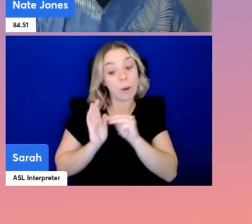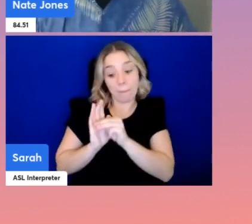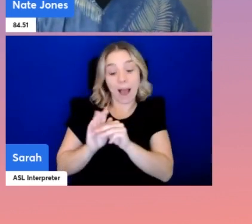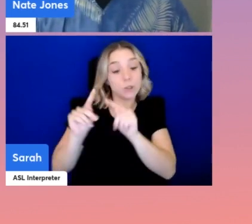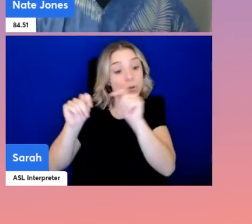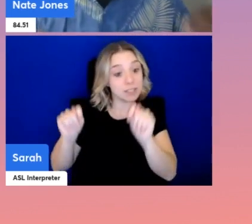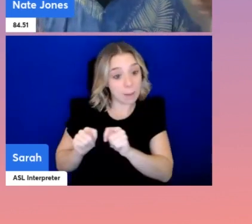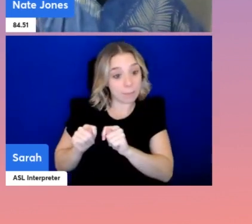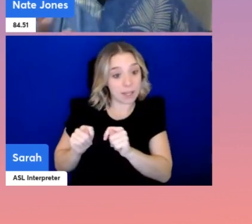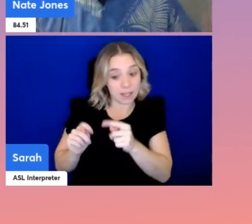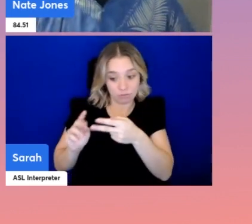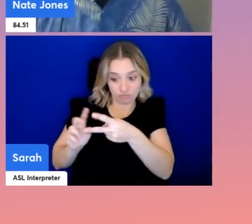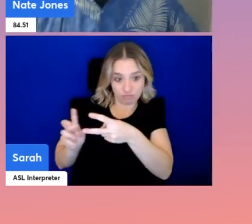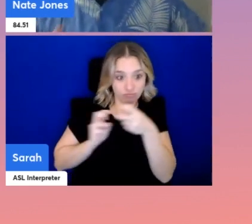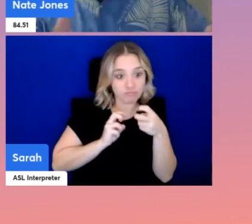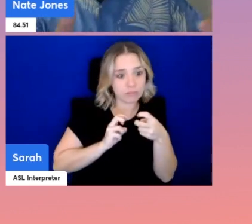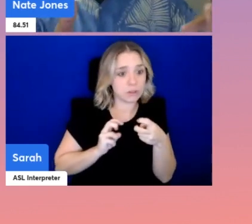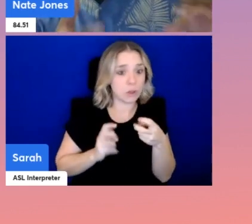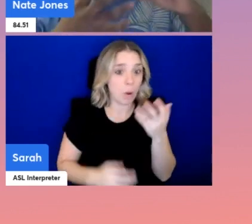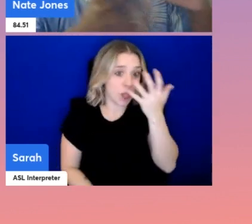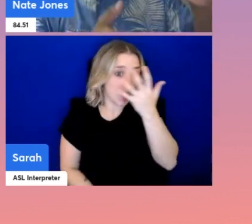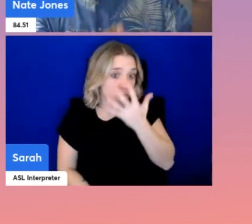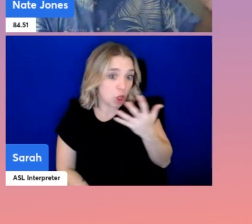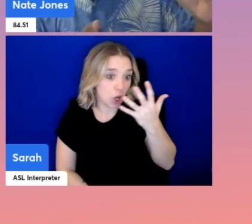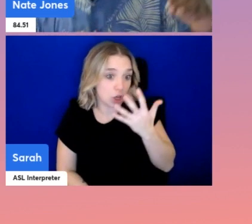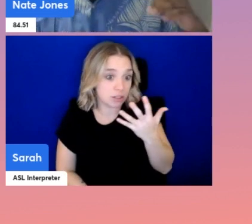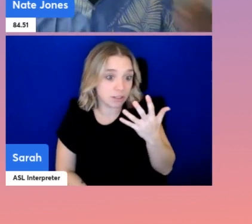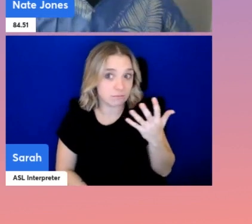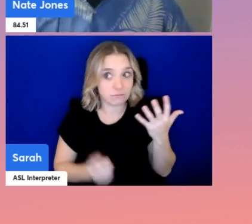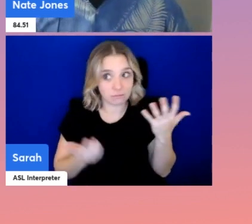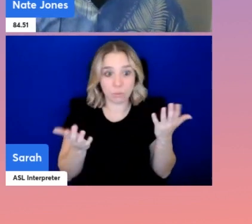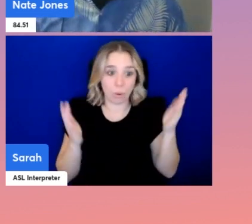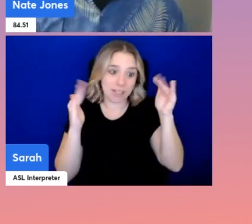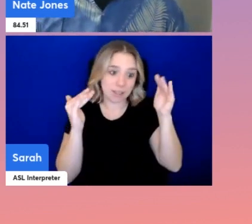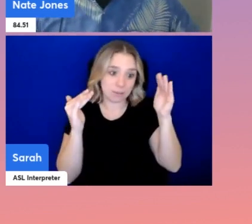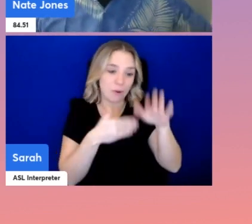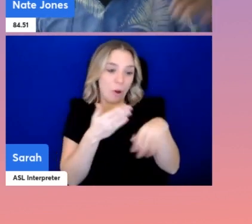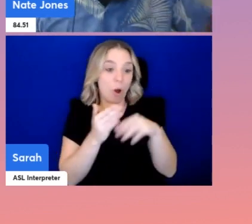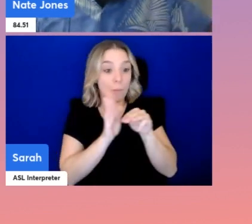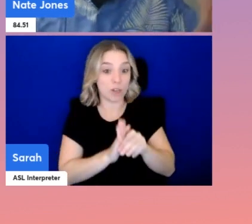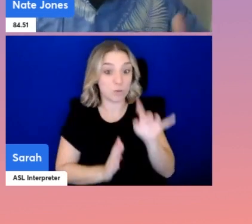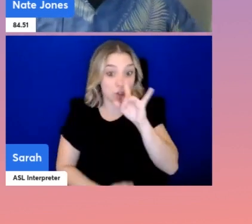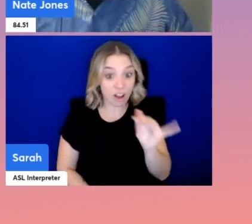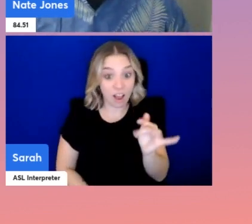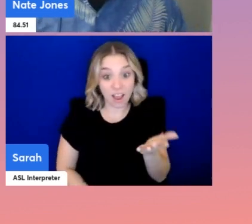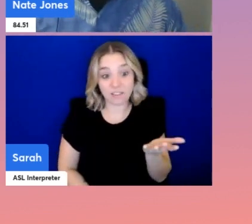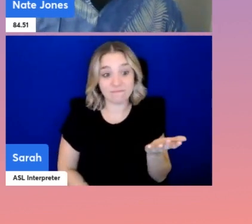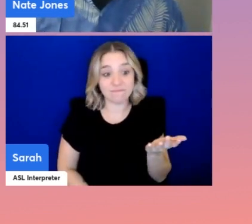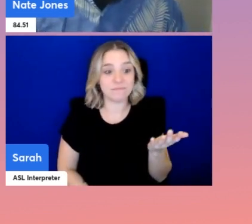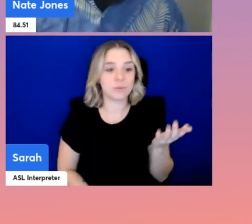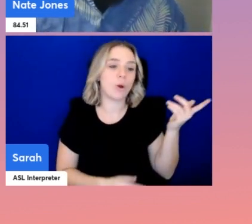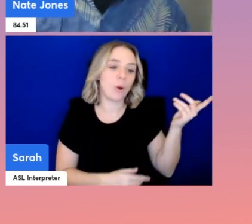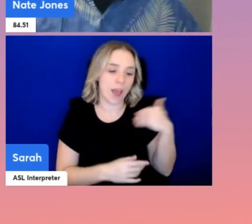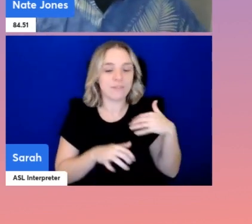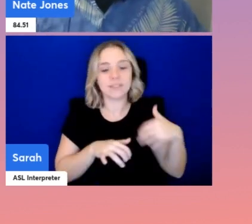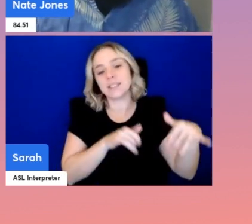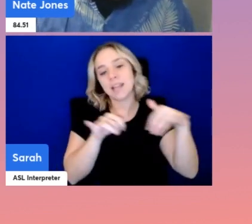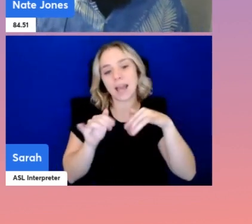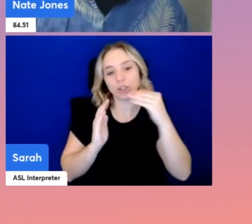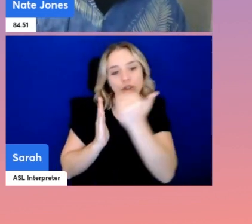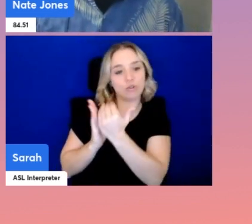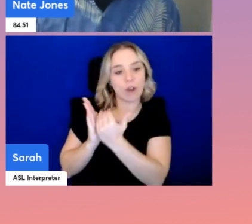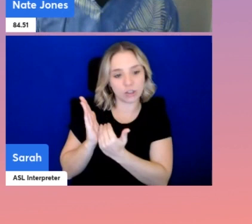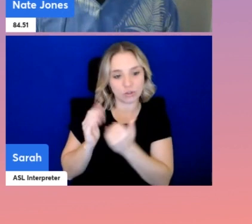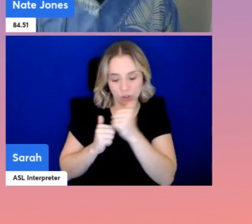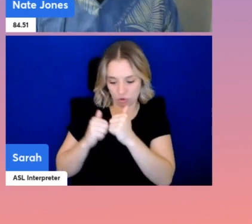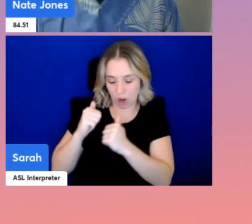it looks, at least from the start, it looks how we expect all modules to look. So, we've got this standard directory structure. There's our